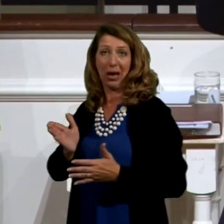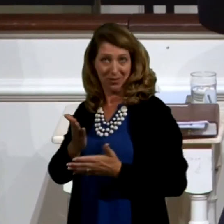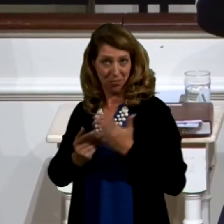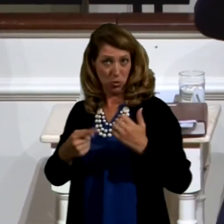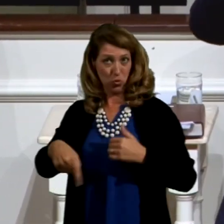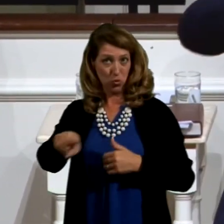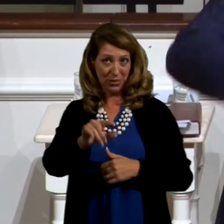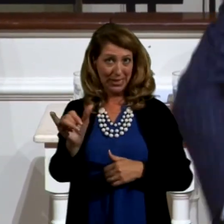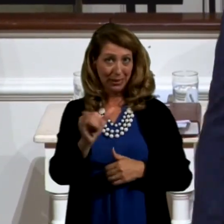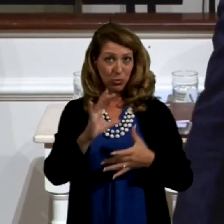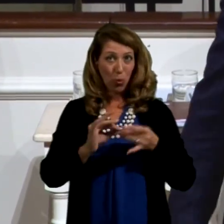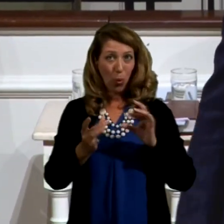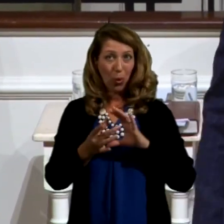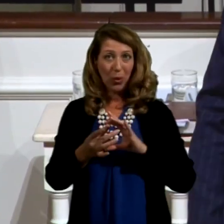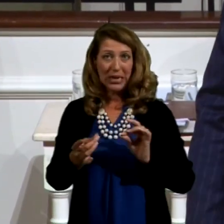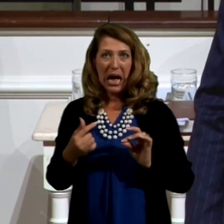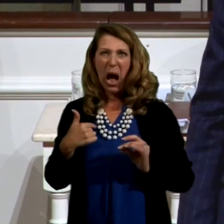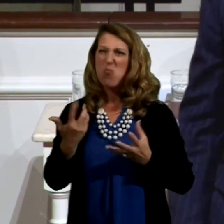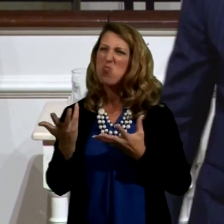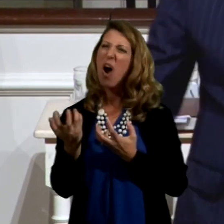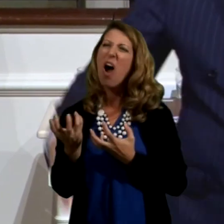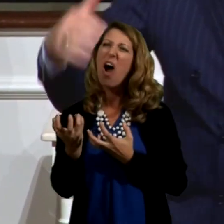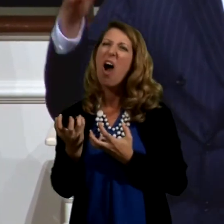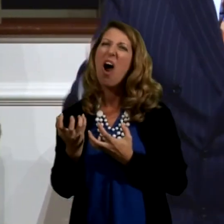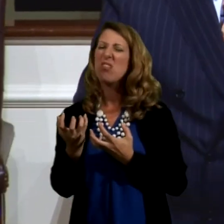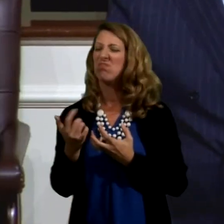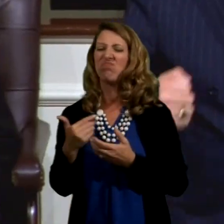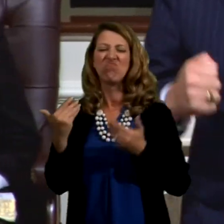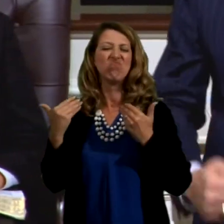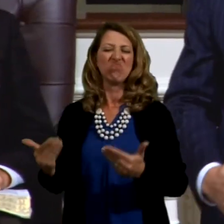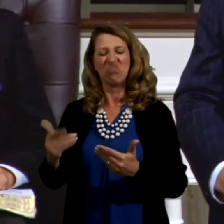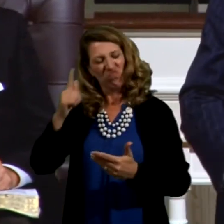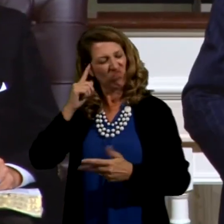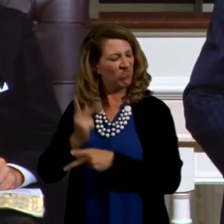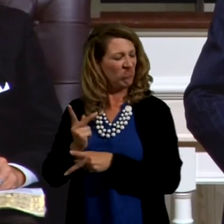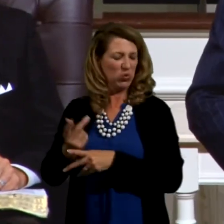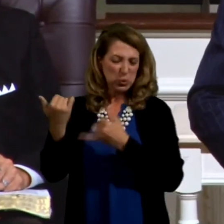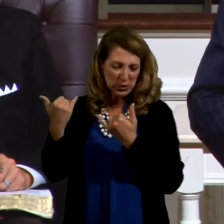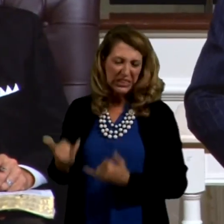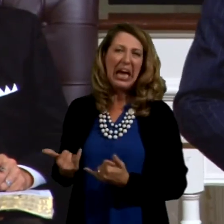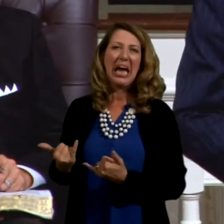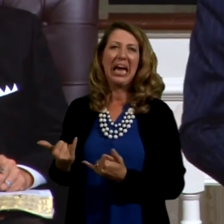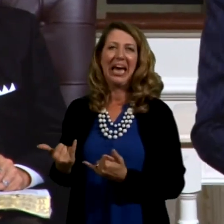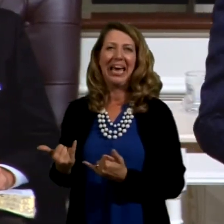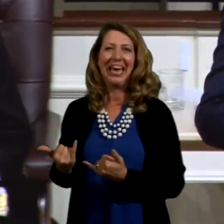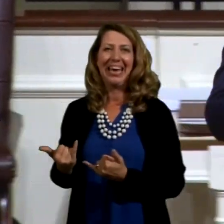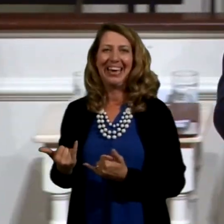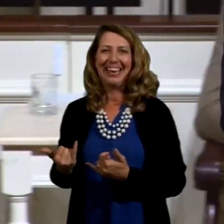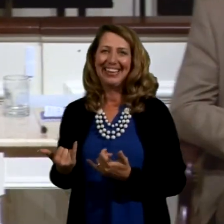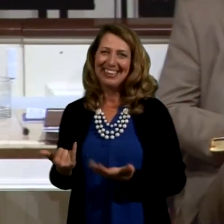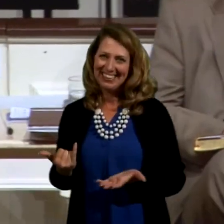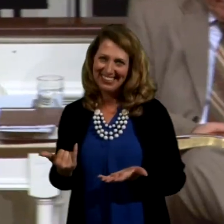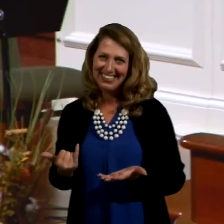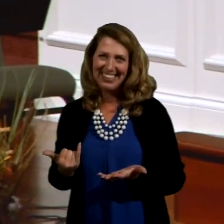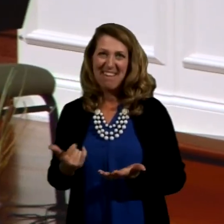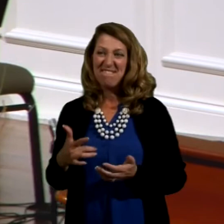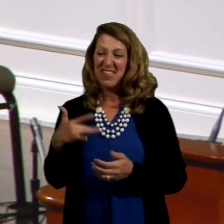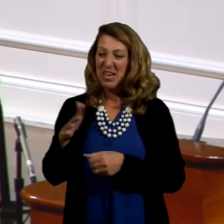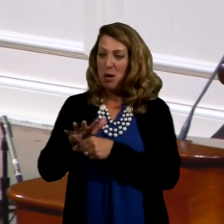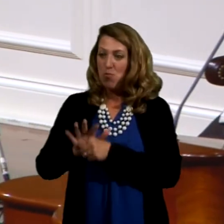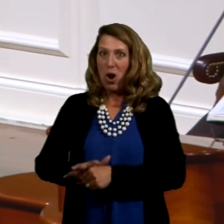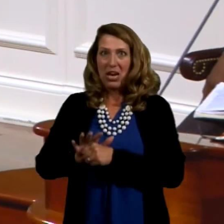that? Where you just like, I'm getting this done today. And sometimes it's because we feel